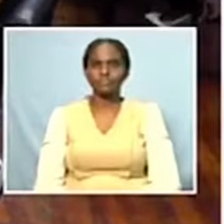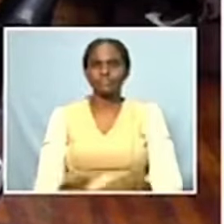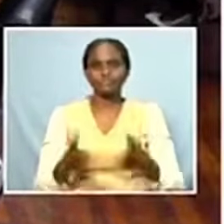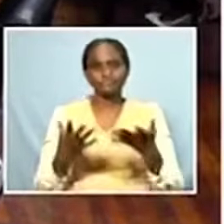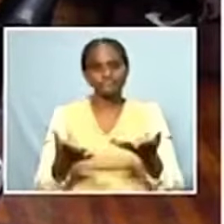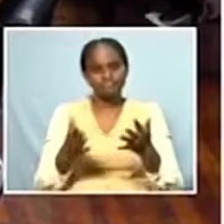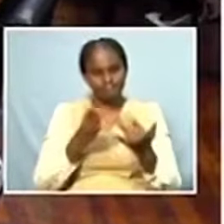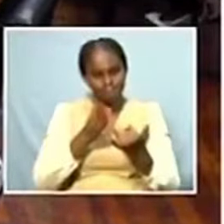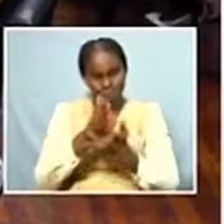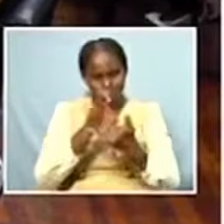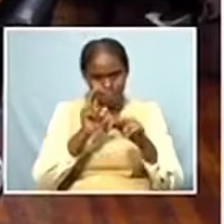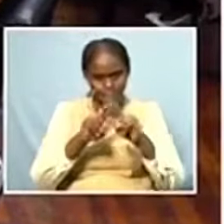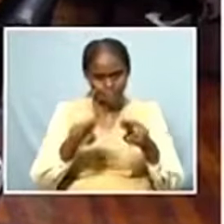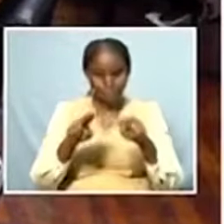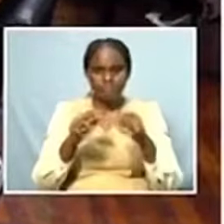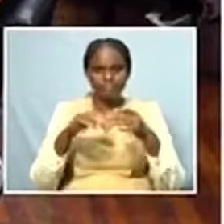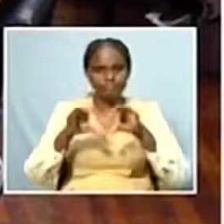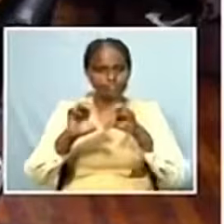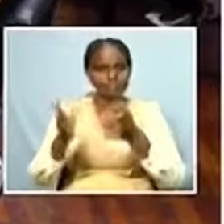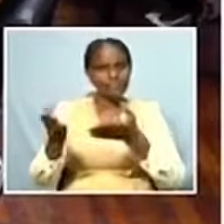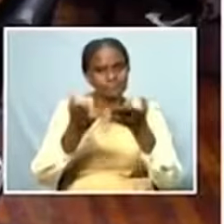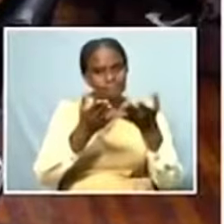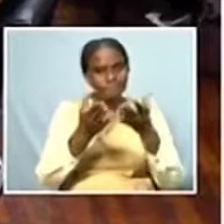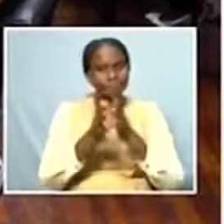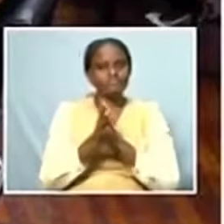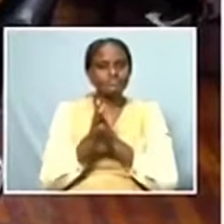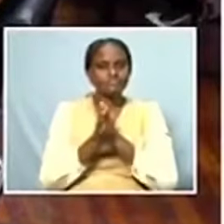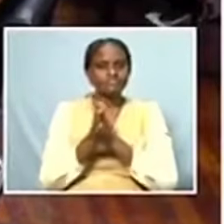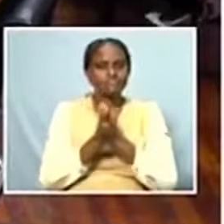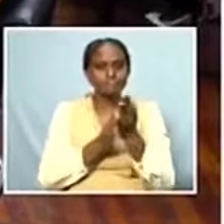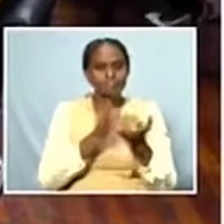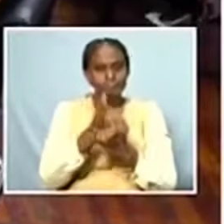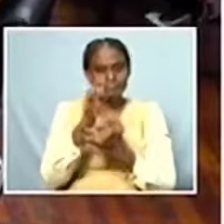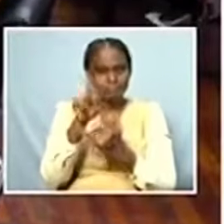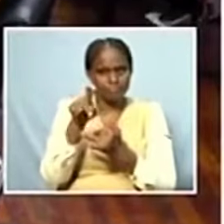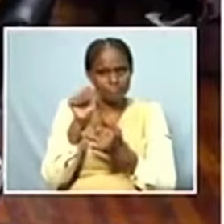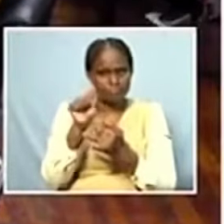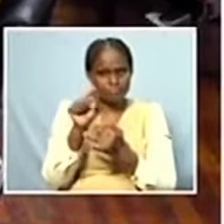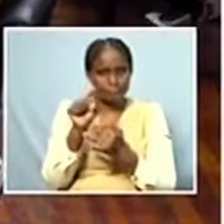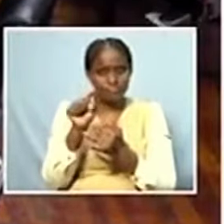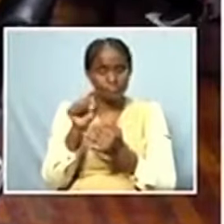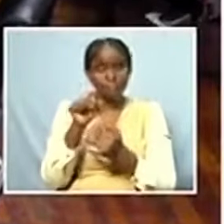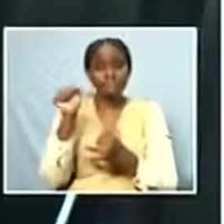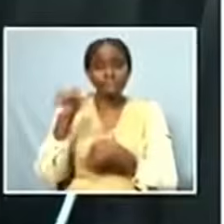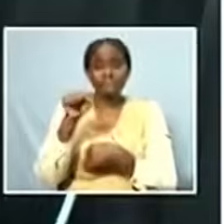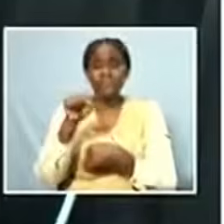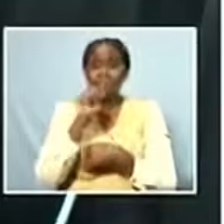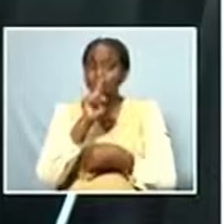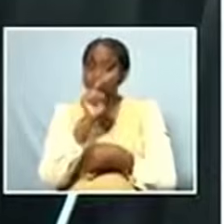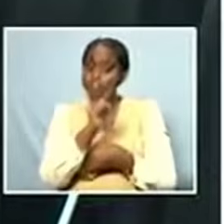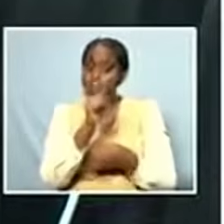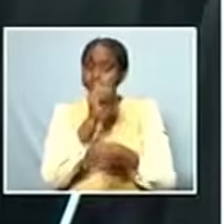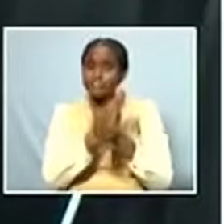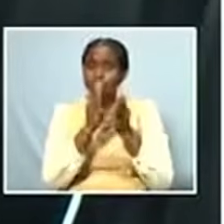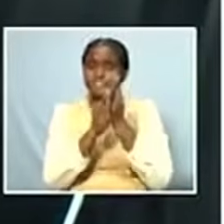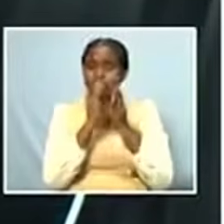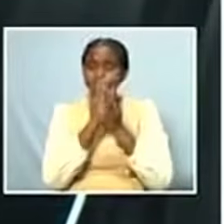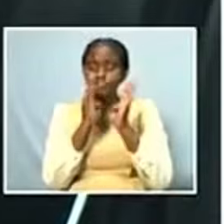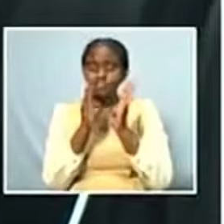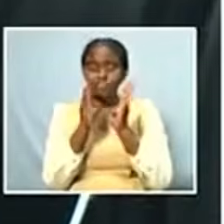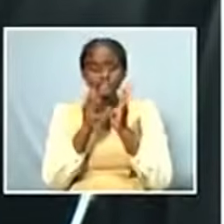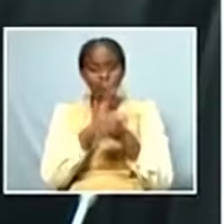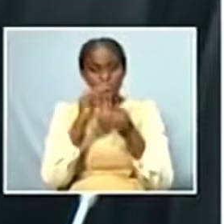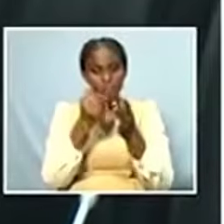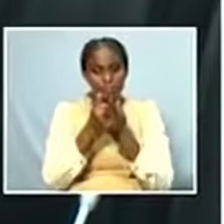Through the chair. Please proceed. Through PS. Yes, these contractors